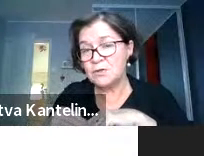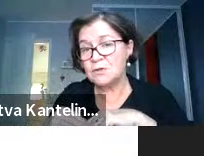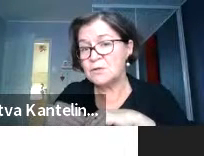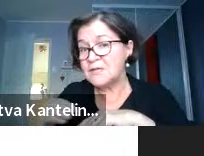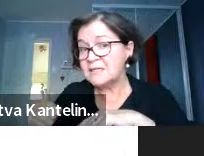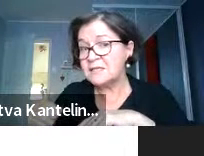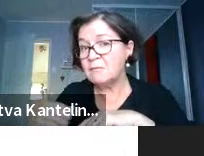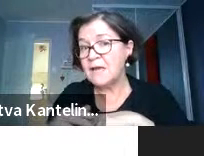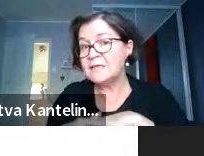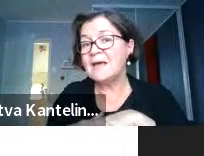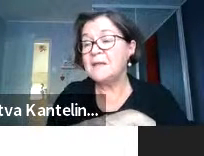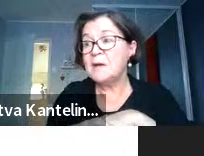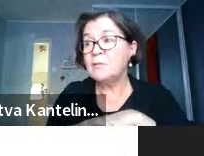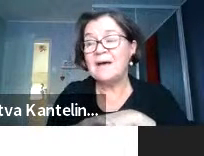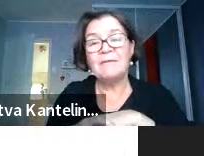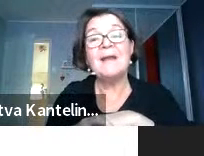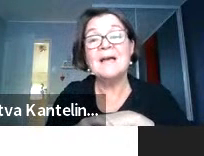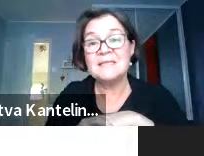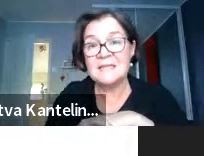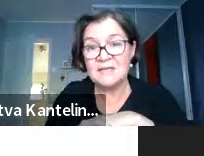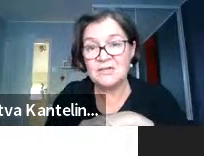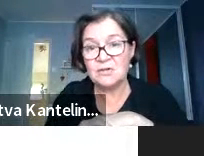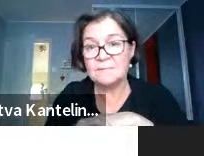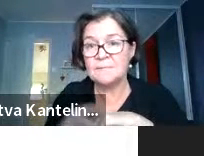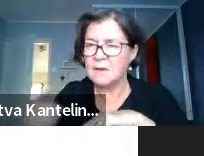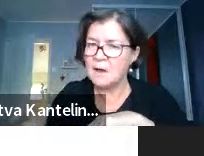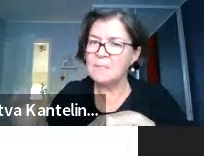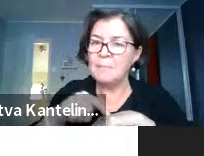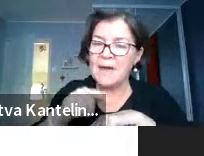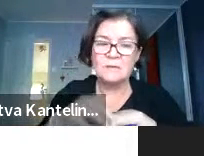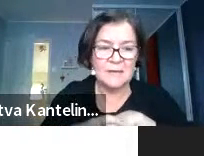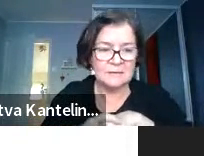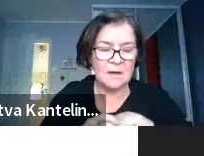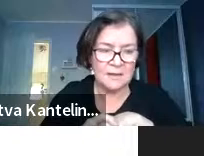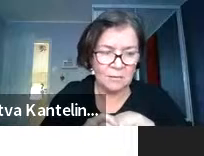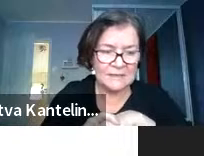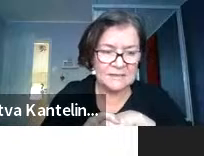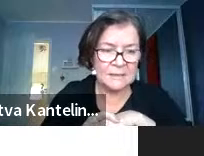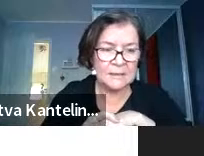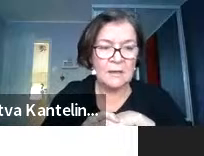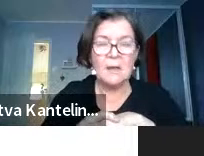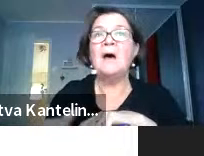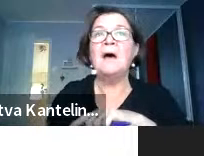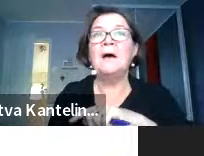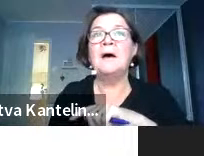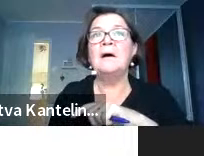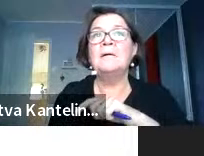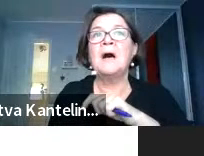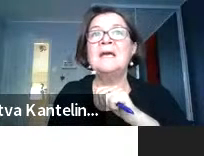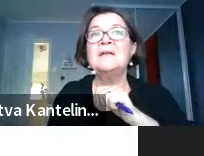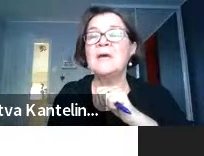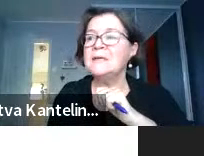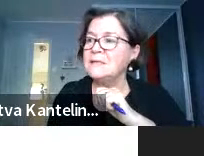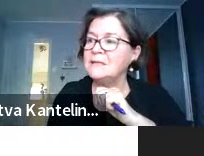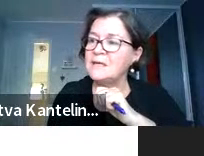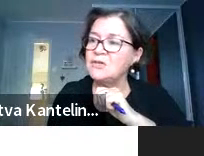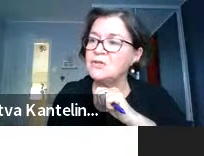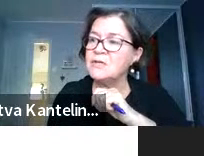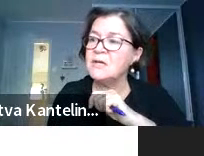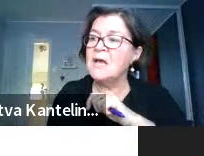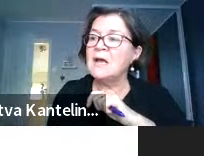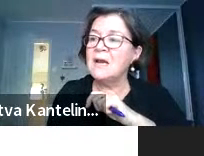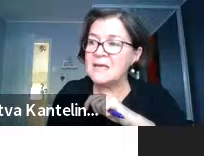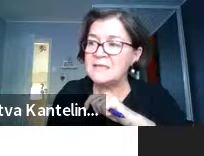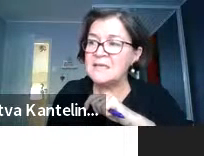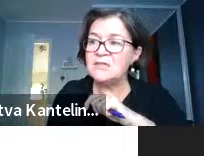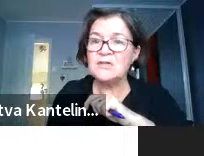the 1st to 6th grade, and there we have class teachers, coming back to that high quality, highly educated